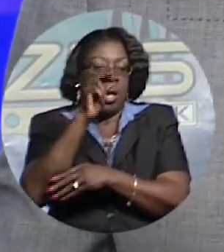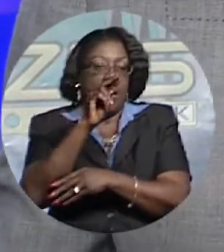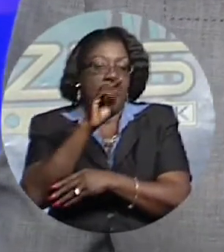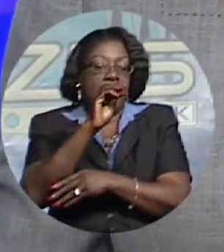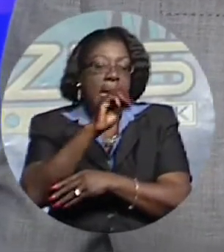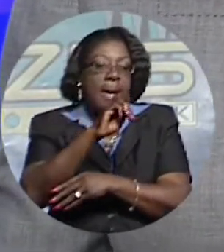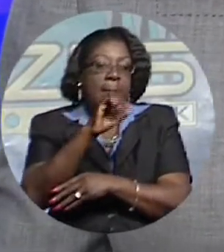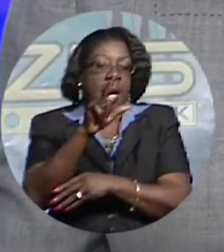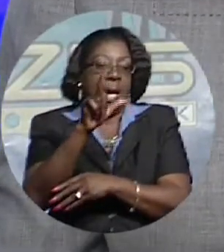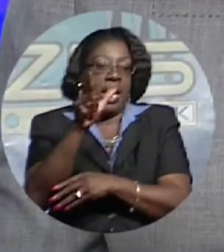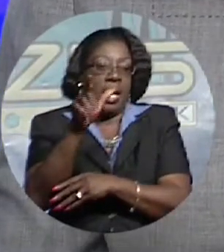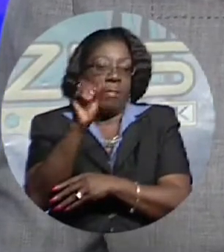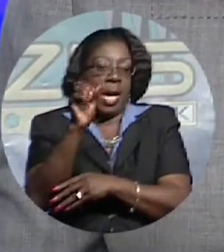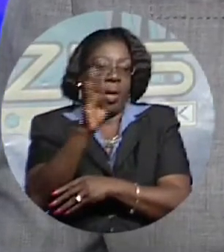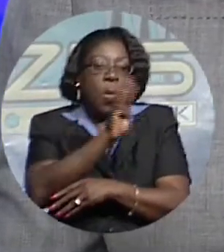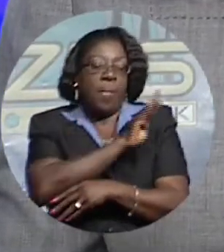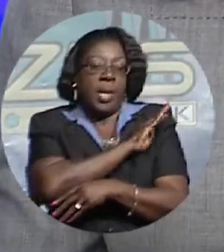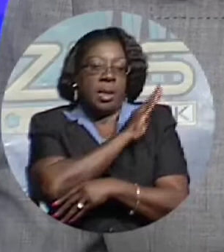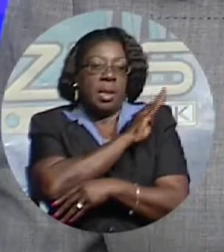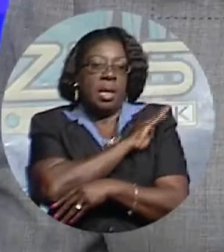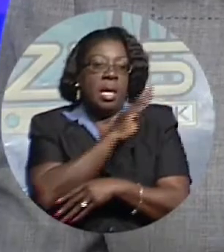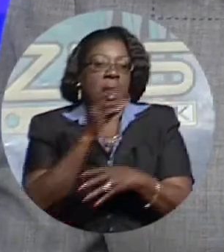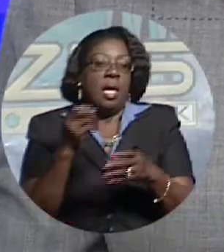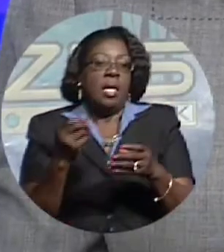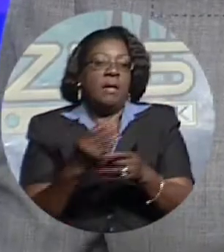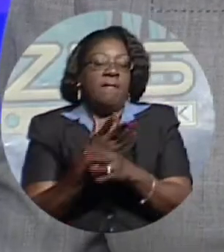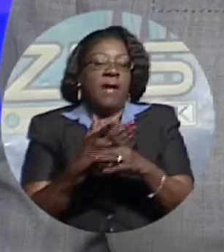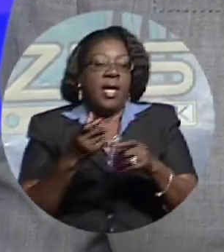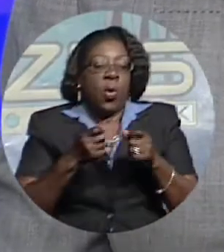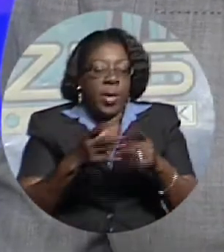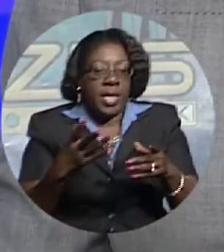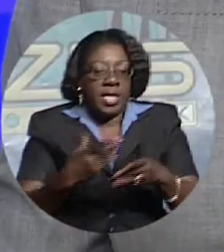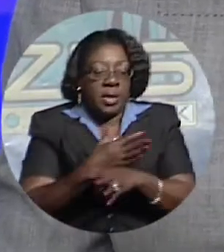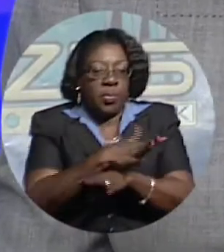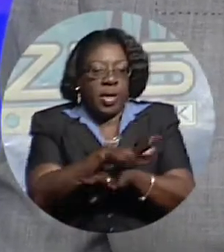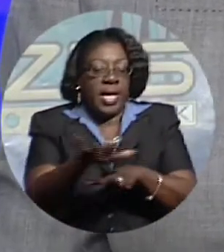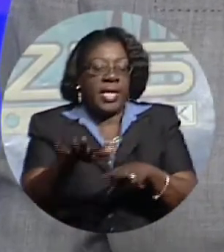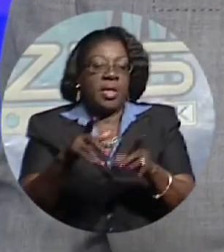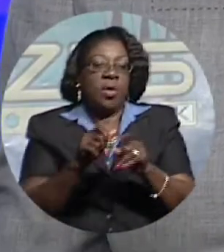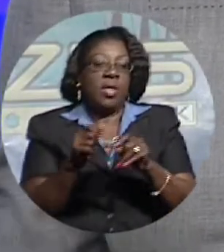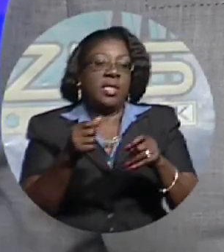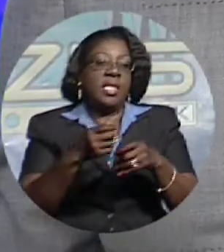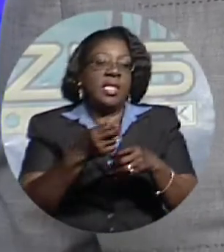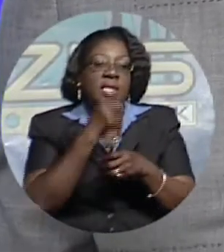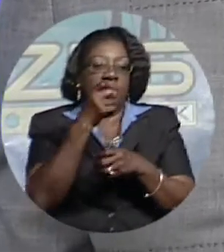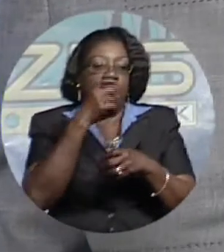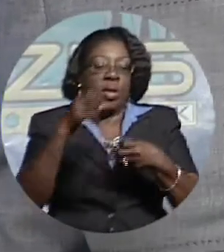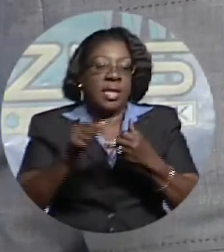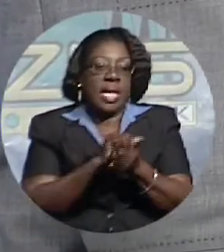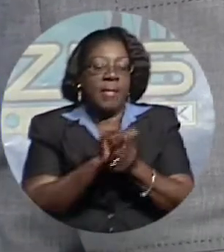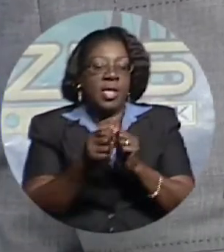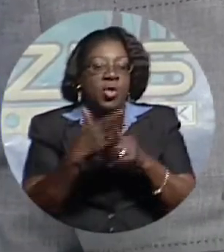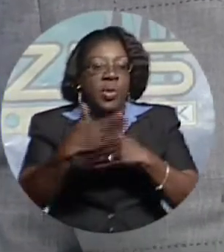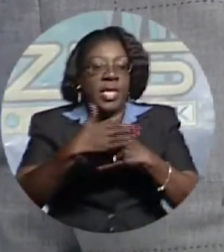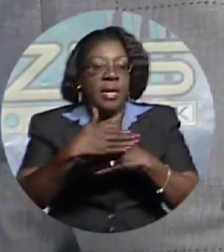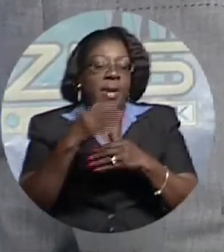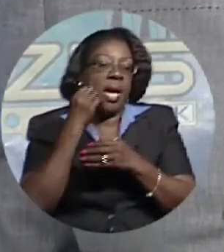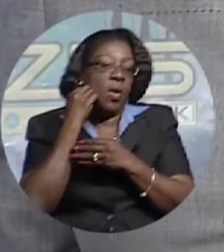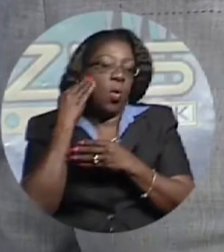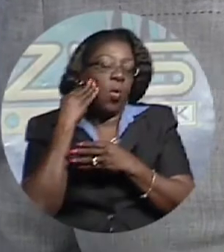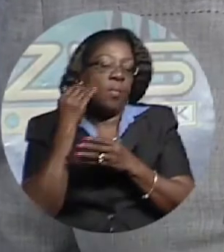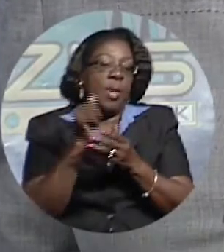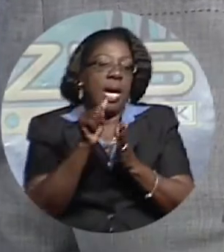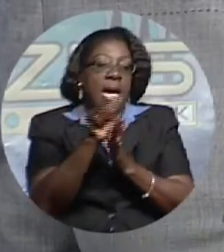on the scene, and she tells us tonight that the fire quickly spread, causing significant smoke damage to a nearby home and